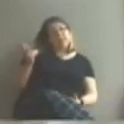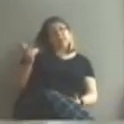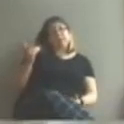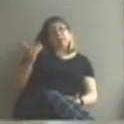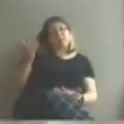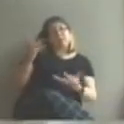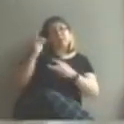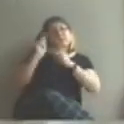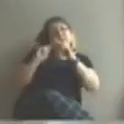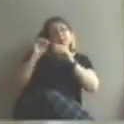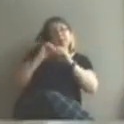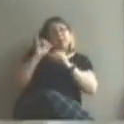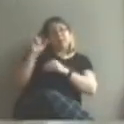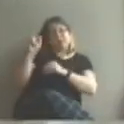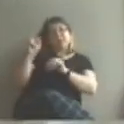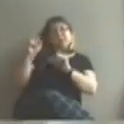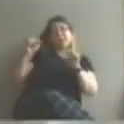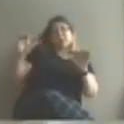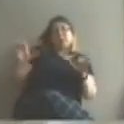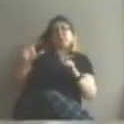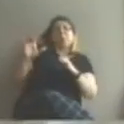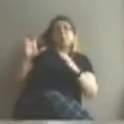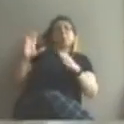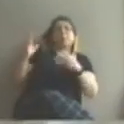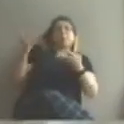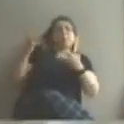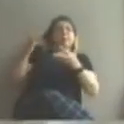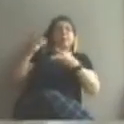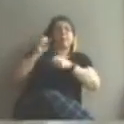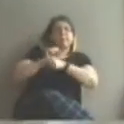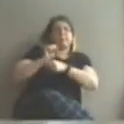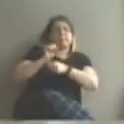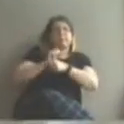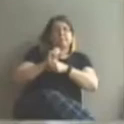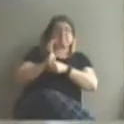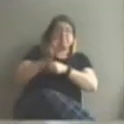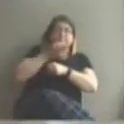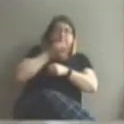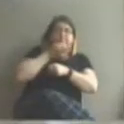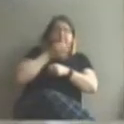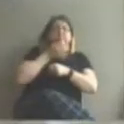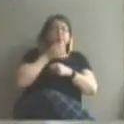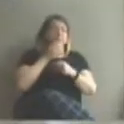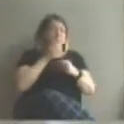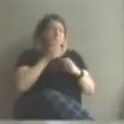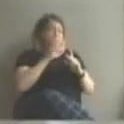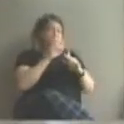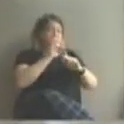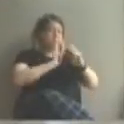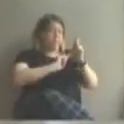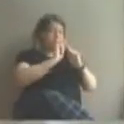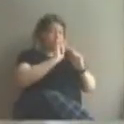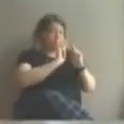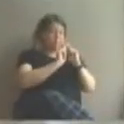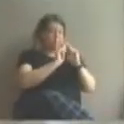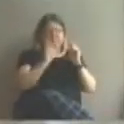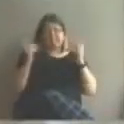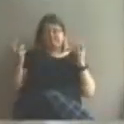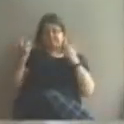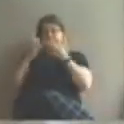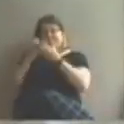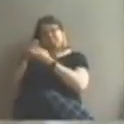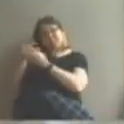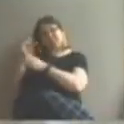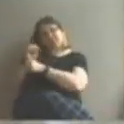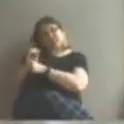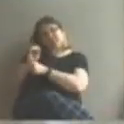people in IT are best at what tasks. So we're able to align human capital with the tasks that